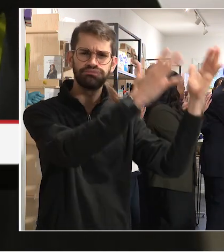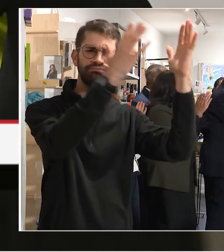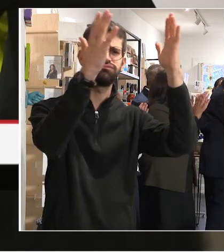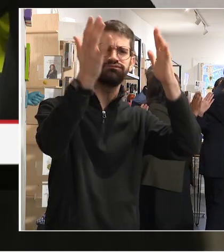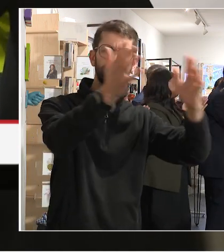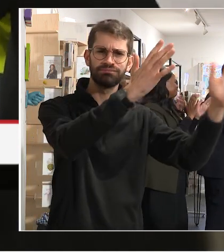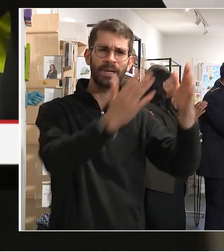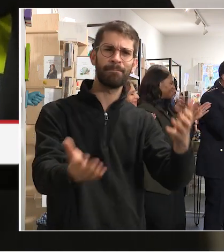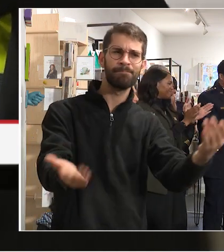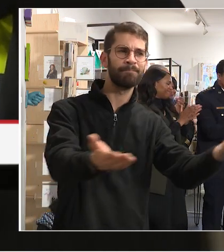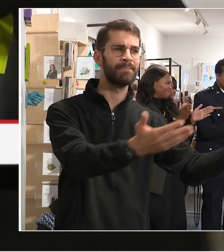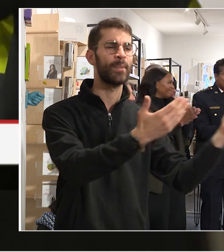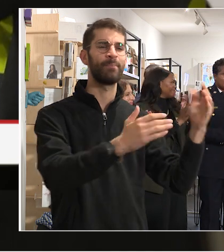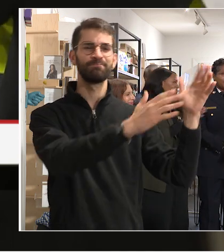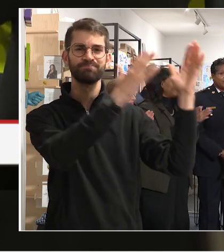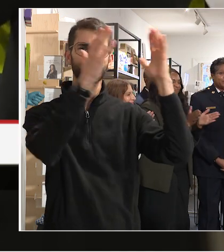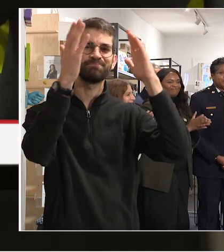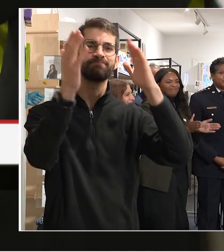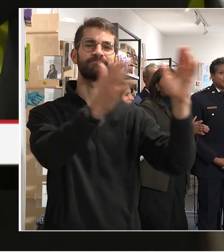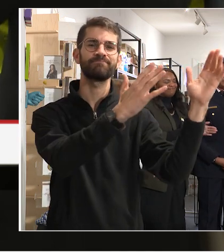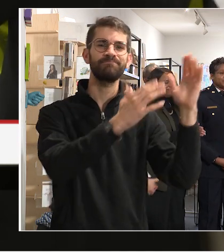applause.